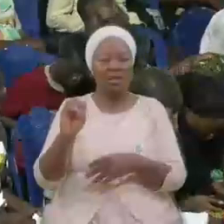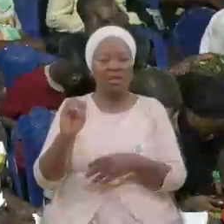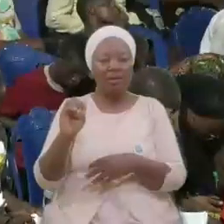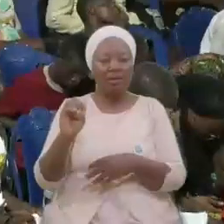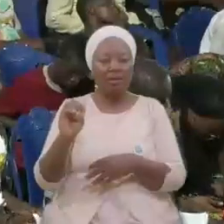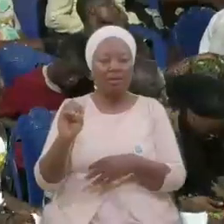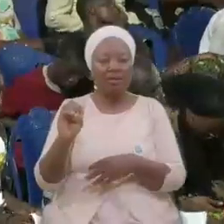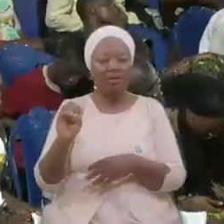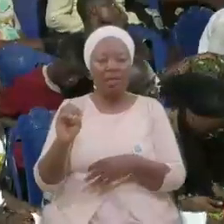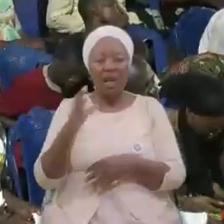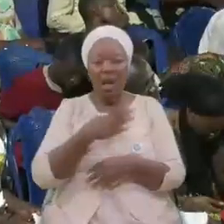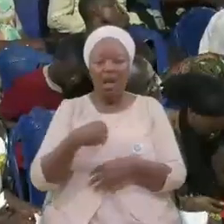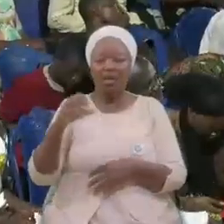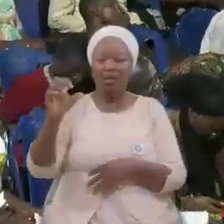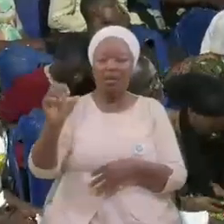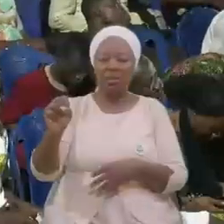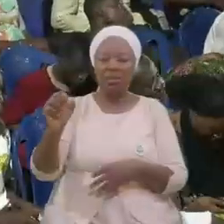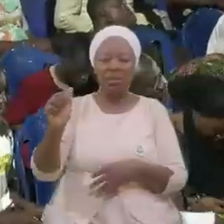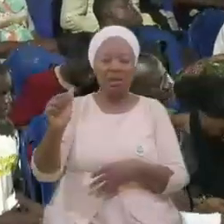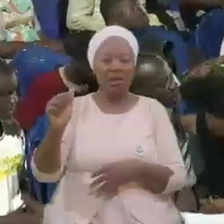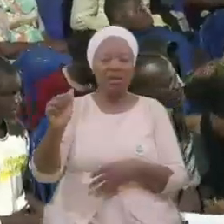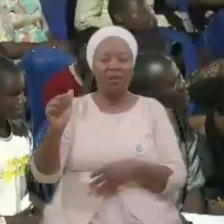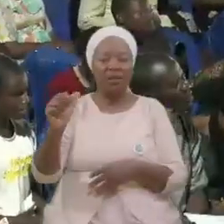Phoenicia and Samaria,